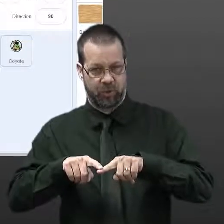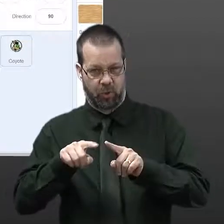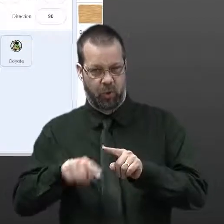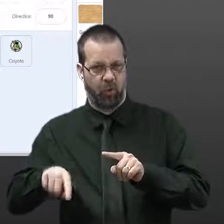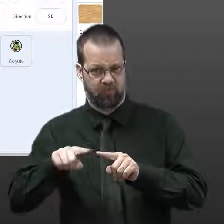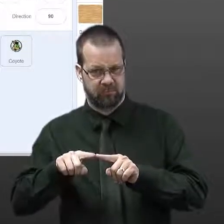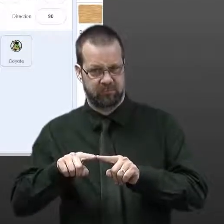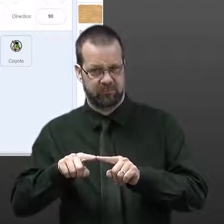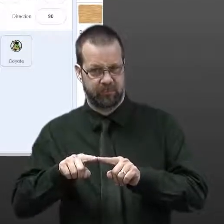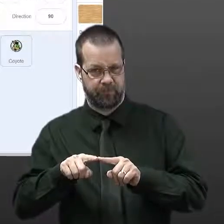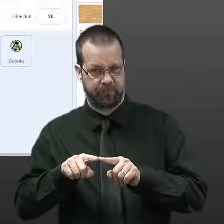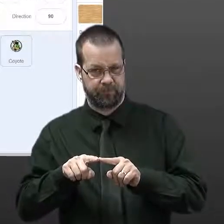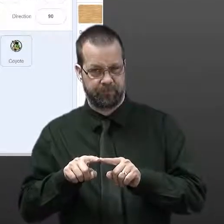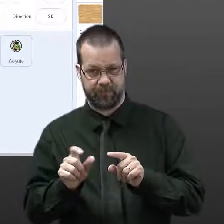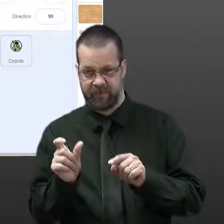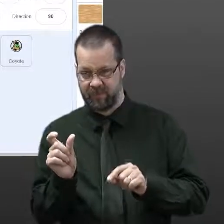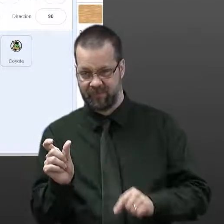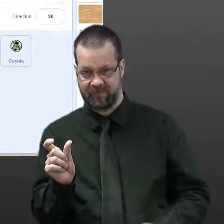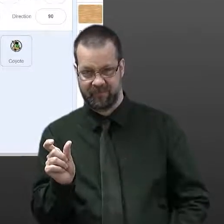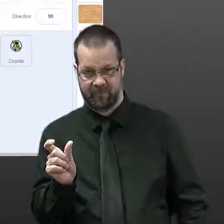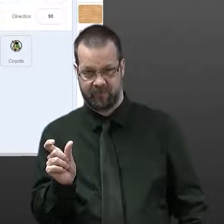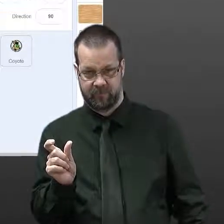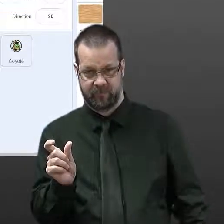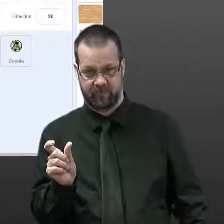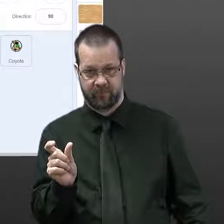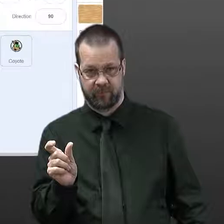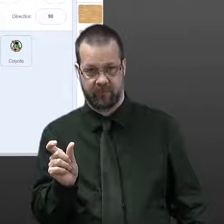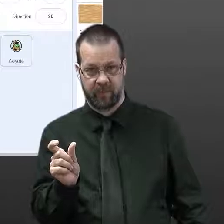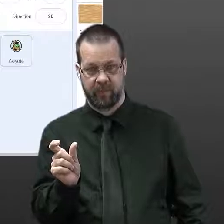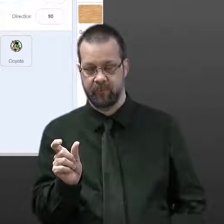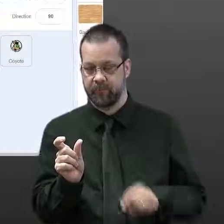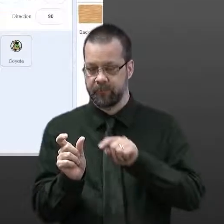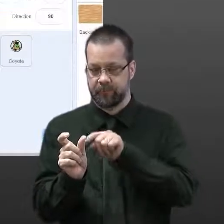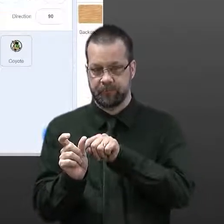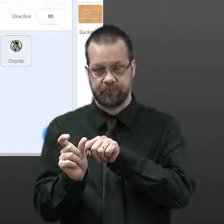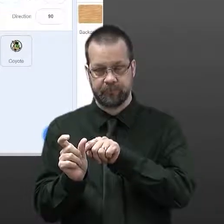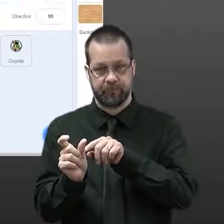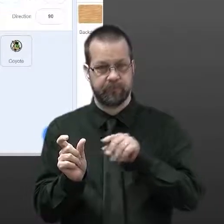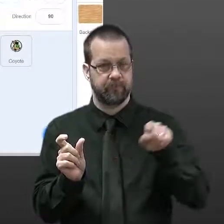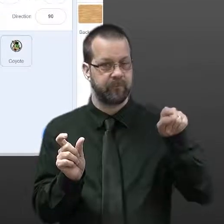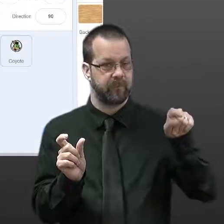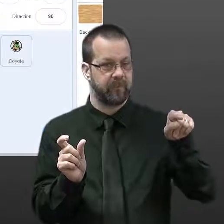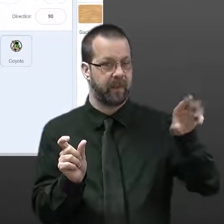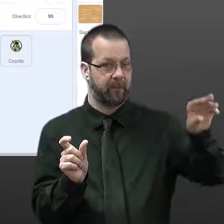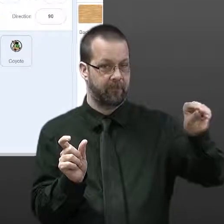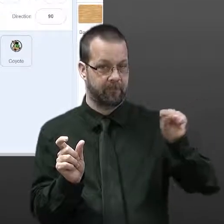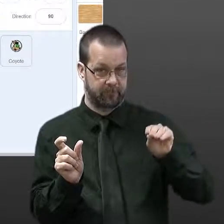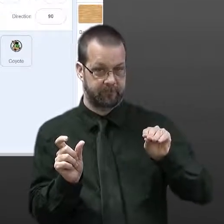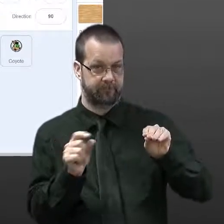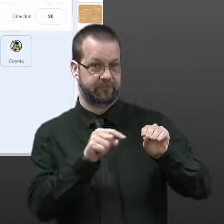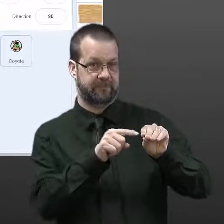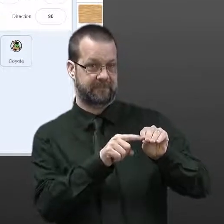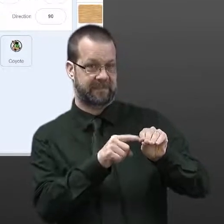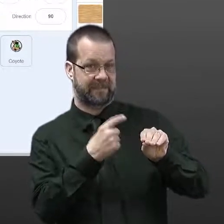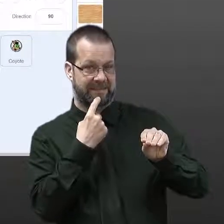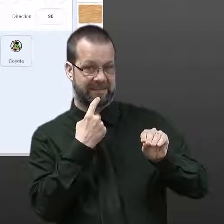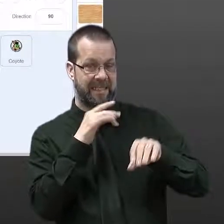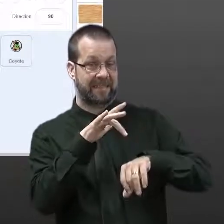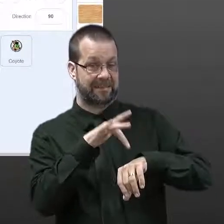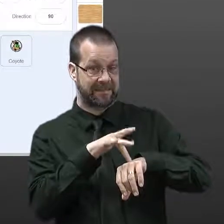loop. And in the pointy space on this repeat until block, we are going to grab a block that says